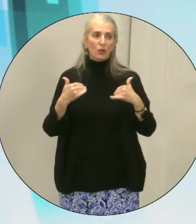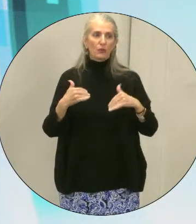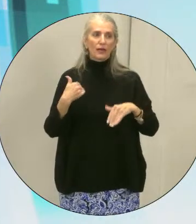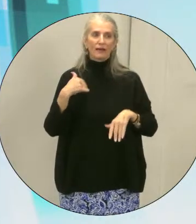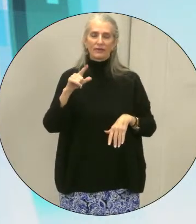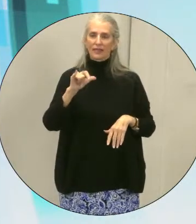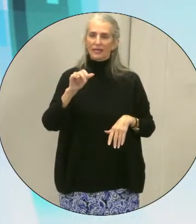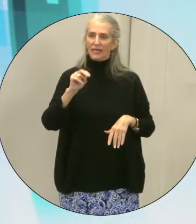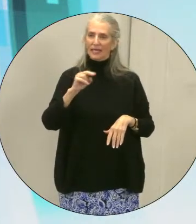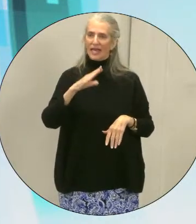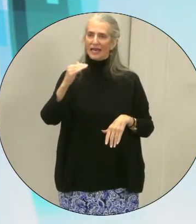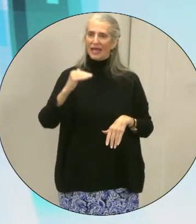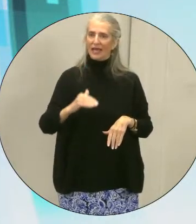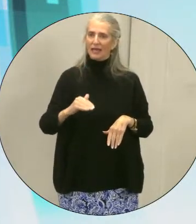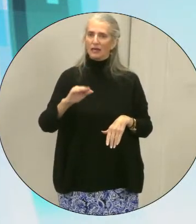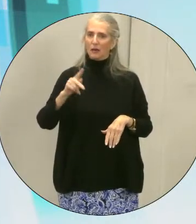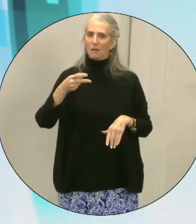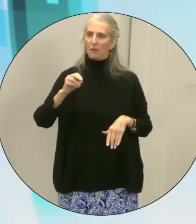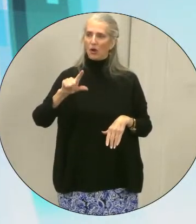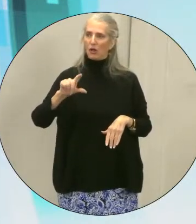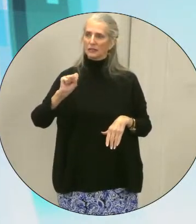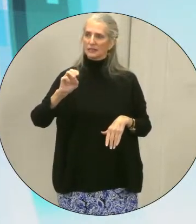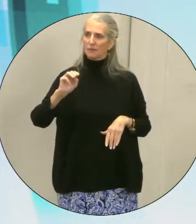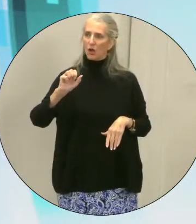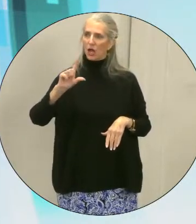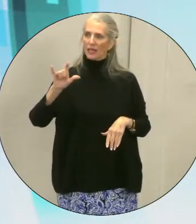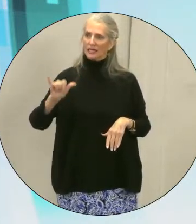it's Paul. Molly?